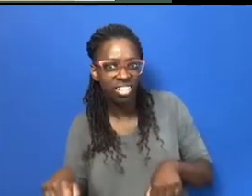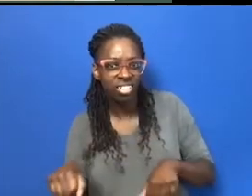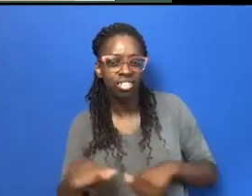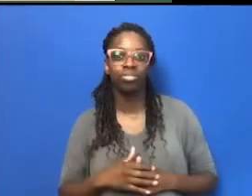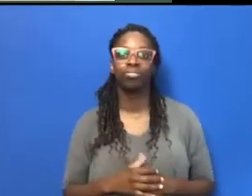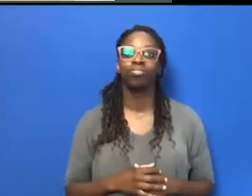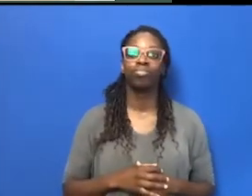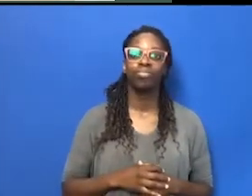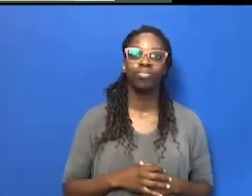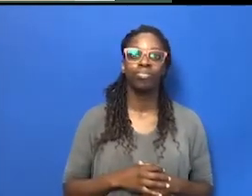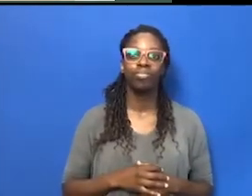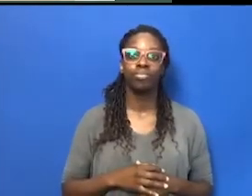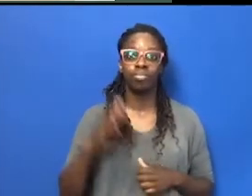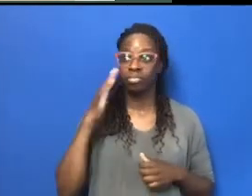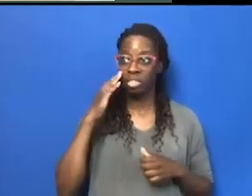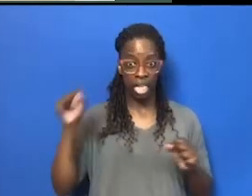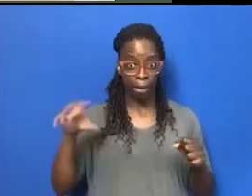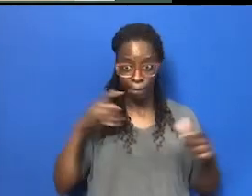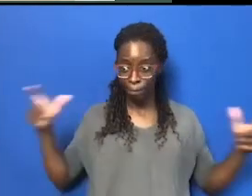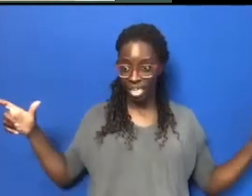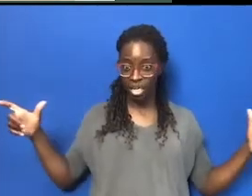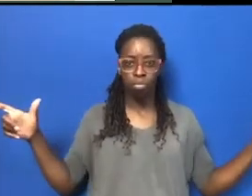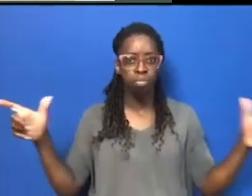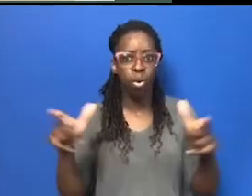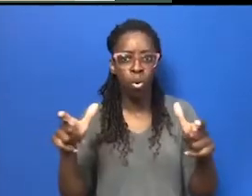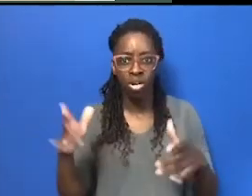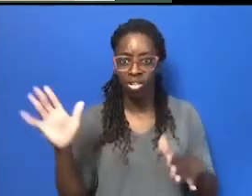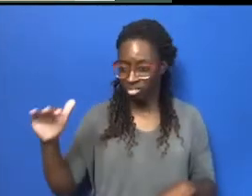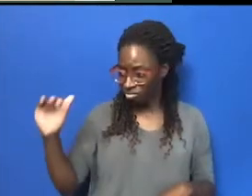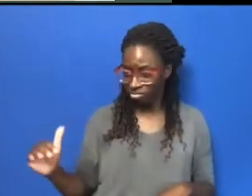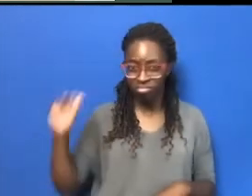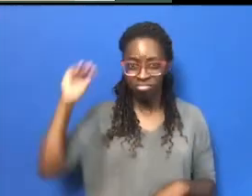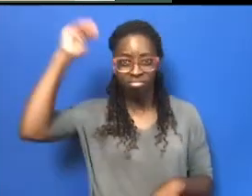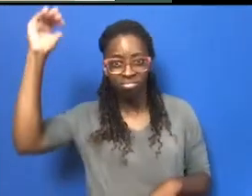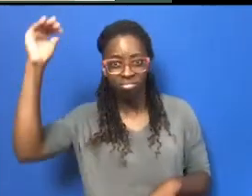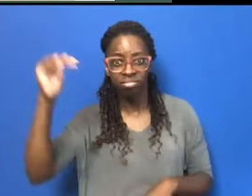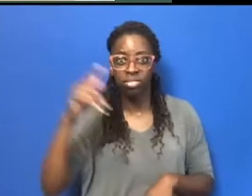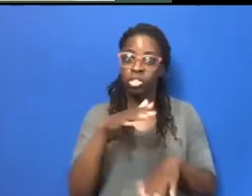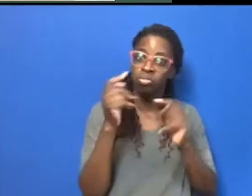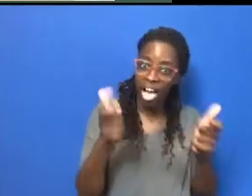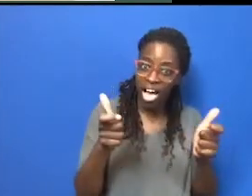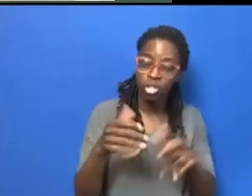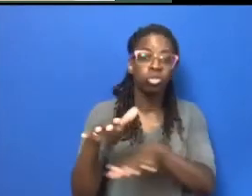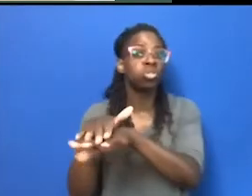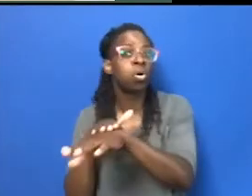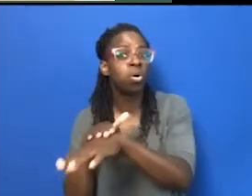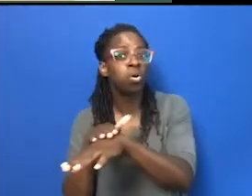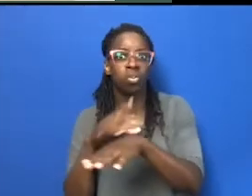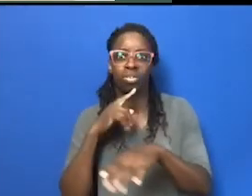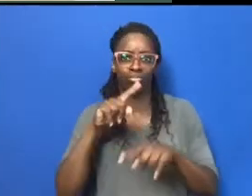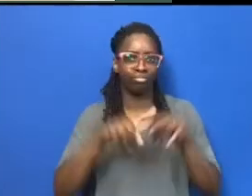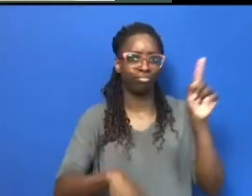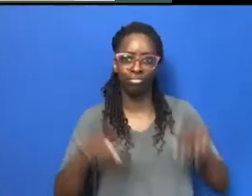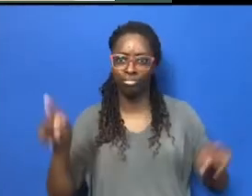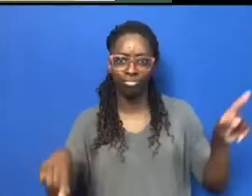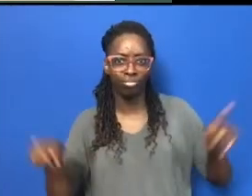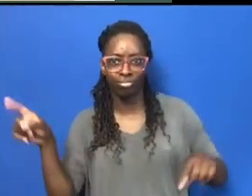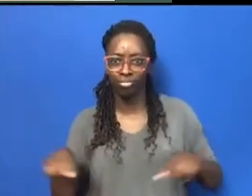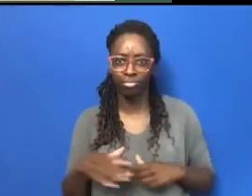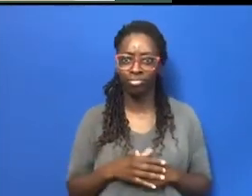the shorter one faster or the higher one faster? Just all those kind of games you can just really get them to engage with while they're at the playground as